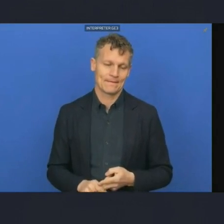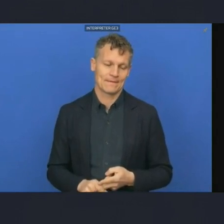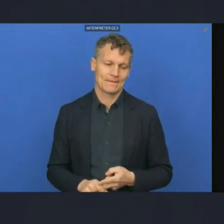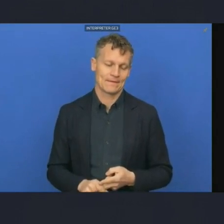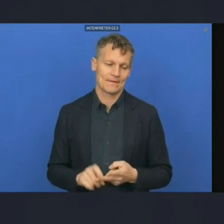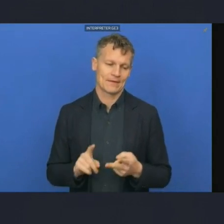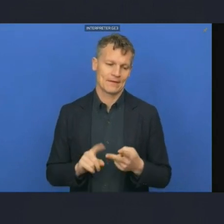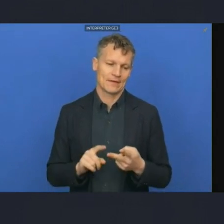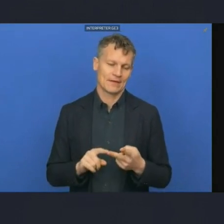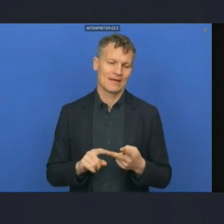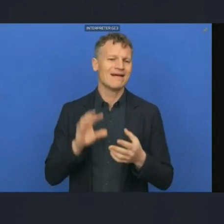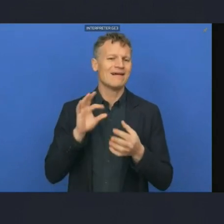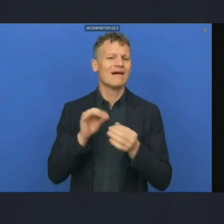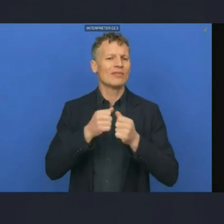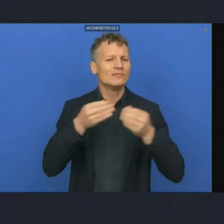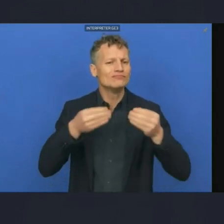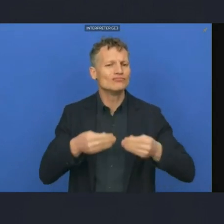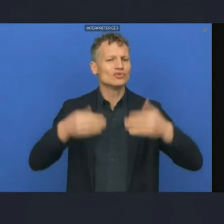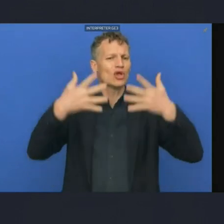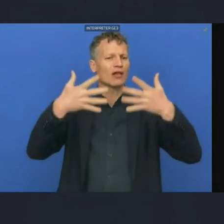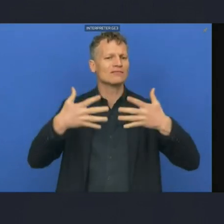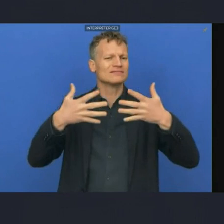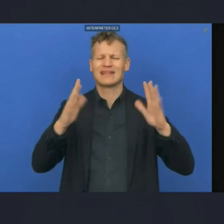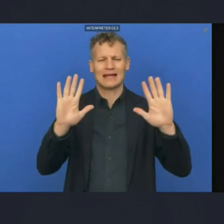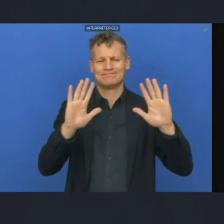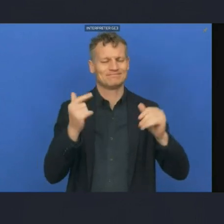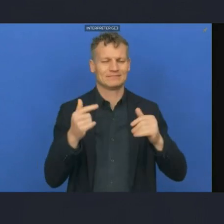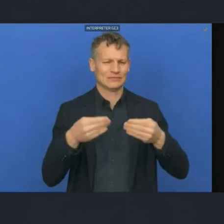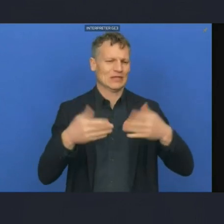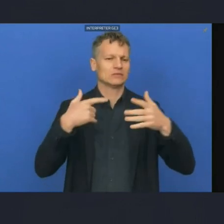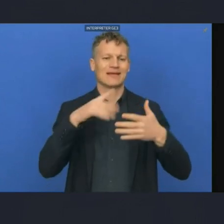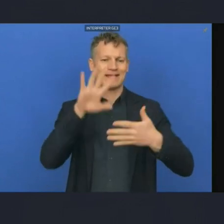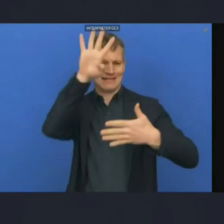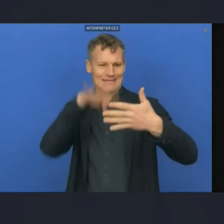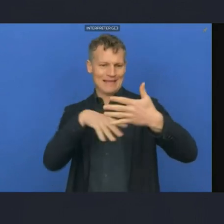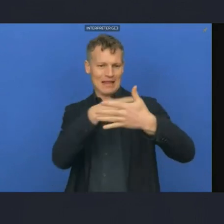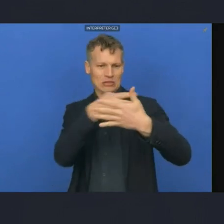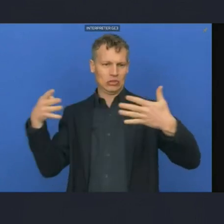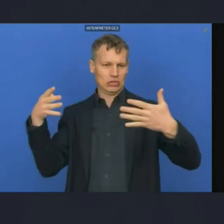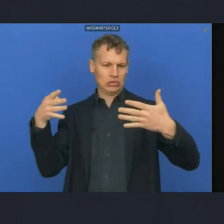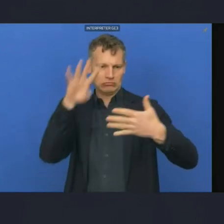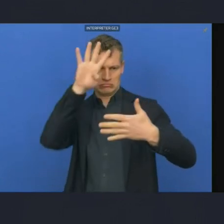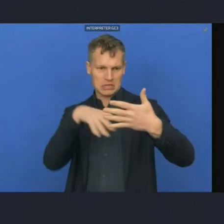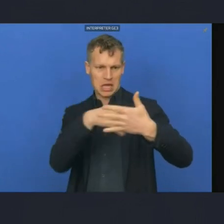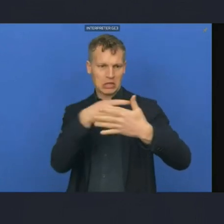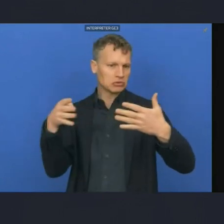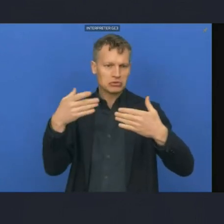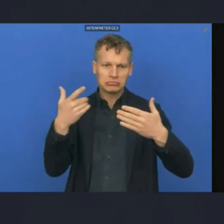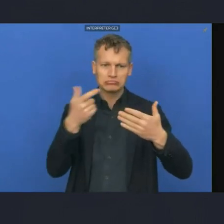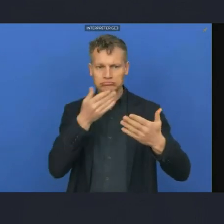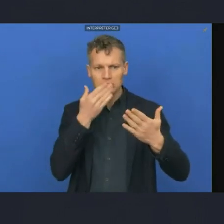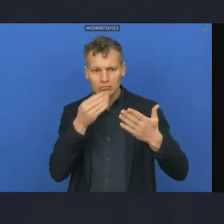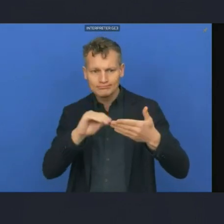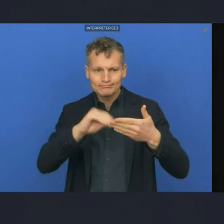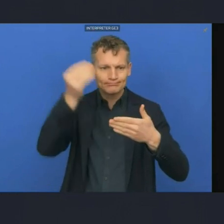the results, the calendar, sorry, the calendar. Last year, you know, we